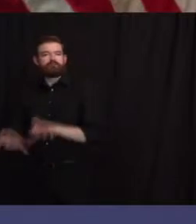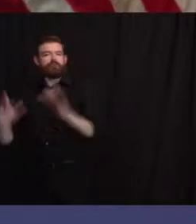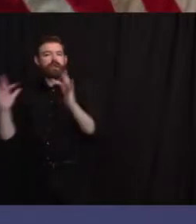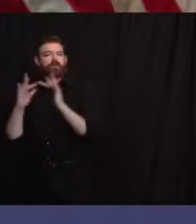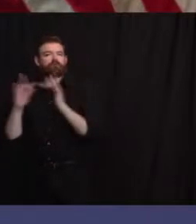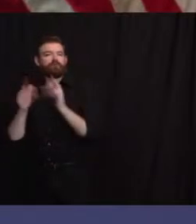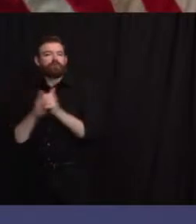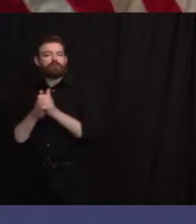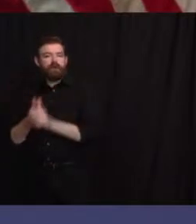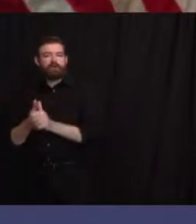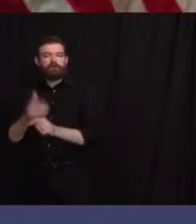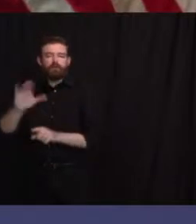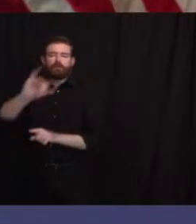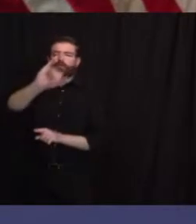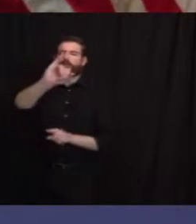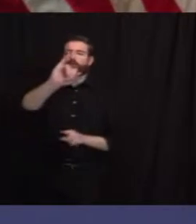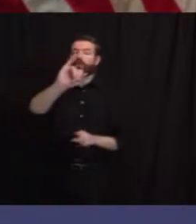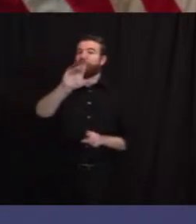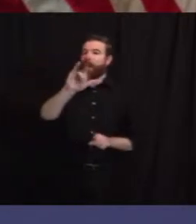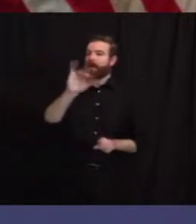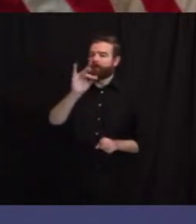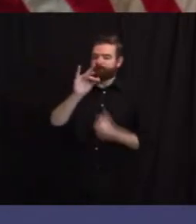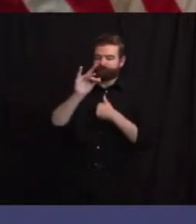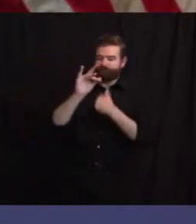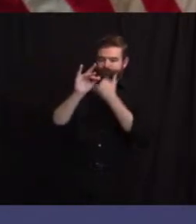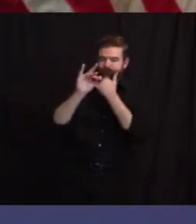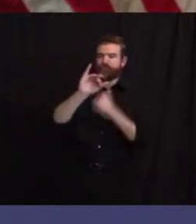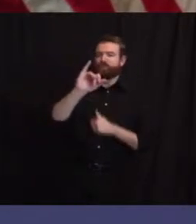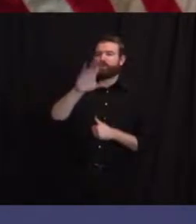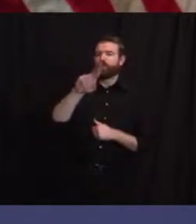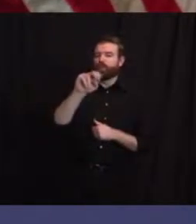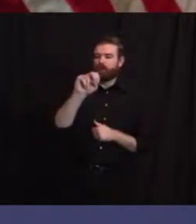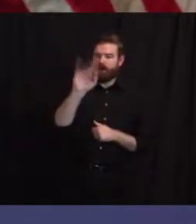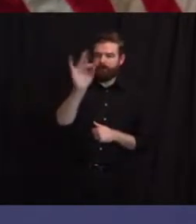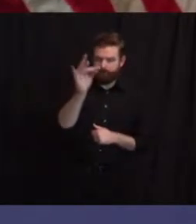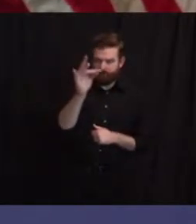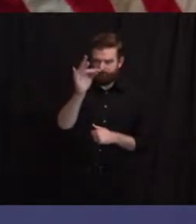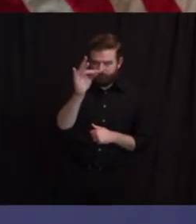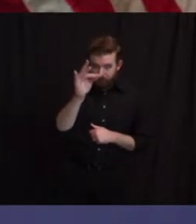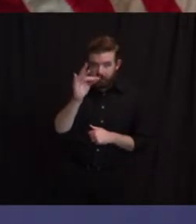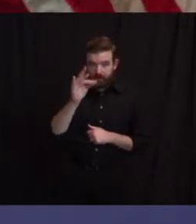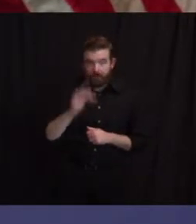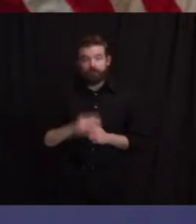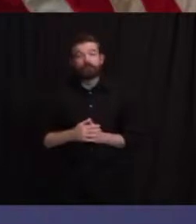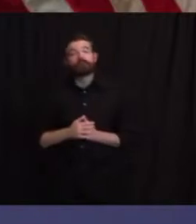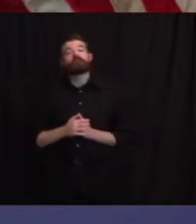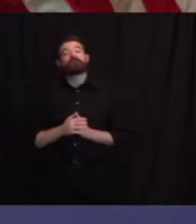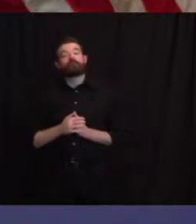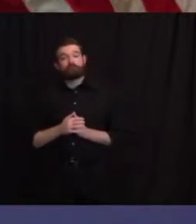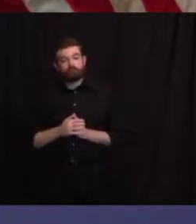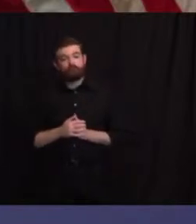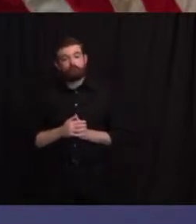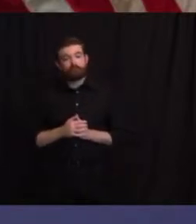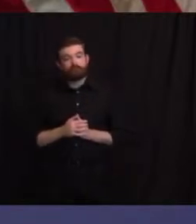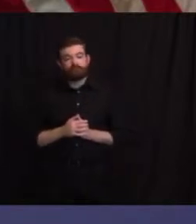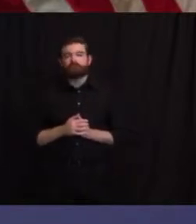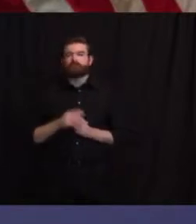hits me when you look at when the American people are polled, what's going to get you to get back into the